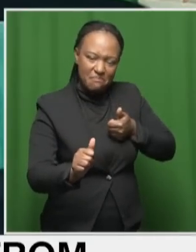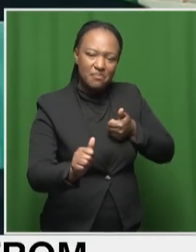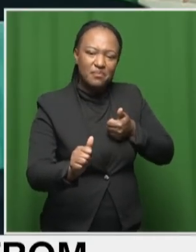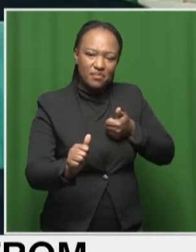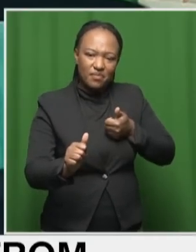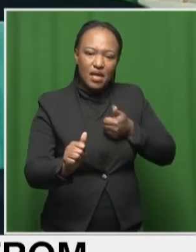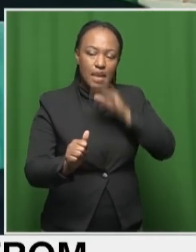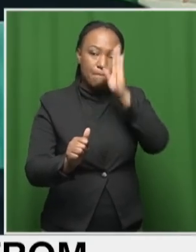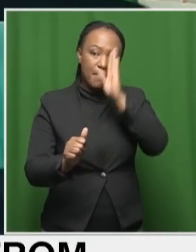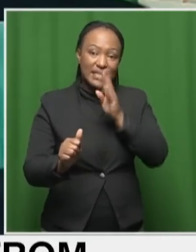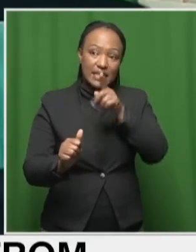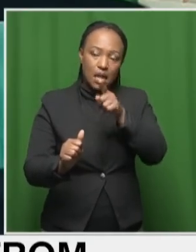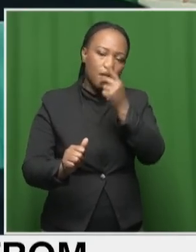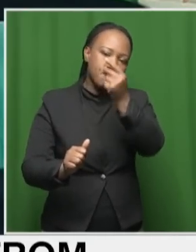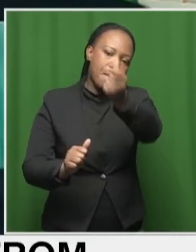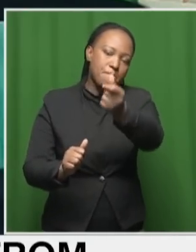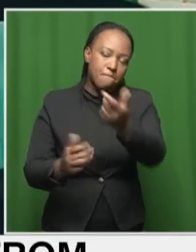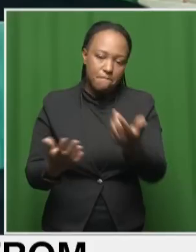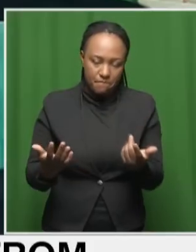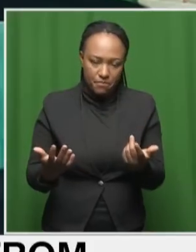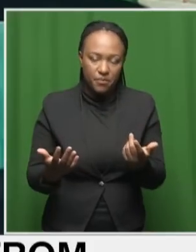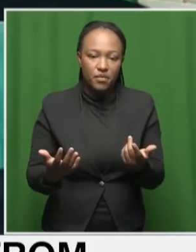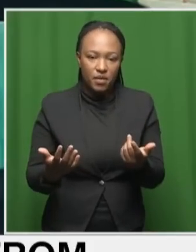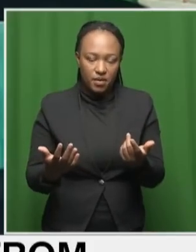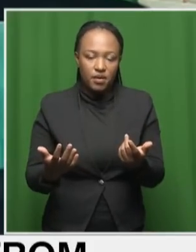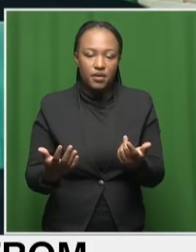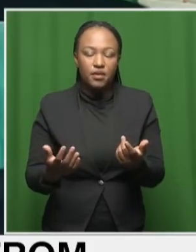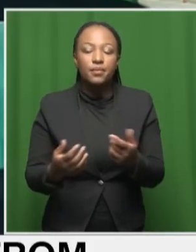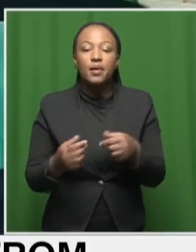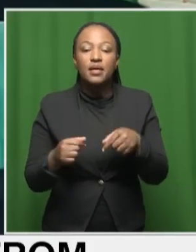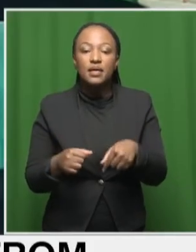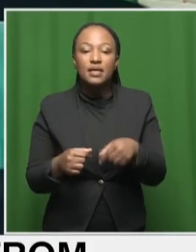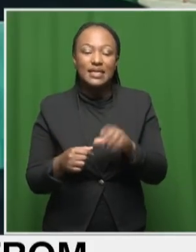in Brazil. Another way of framing that is, in South Africa, only